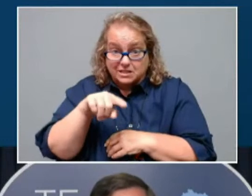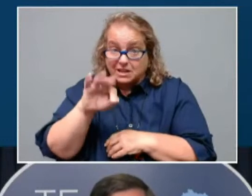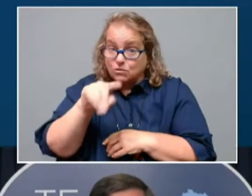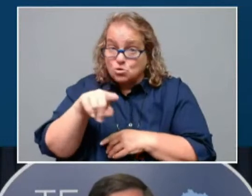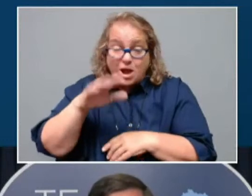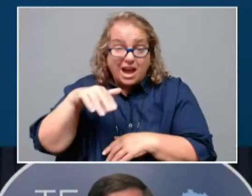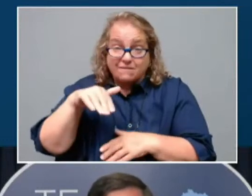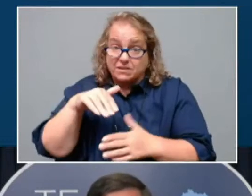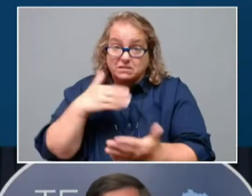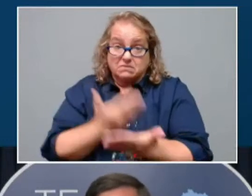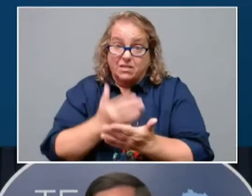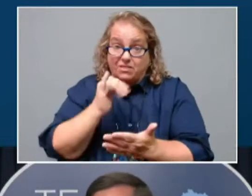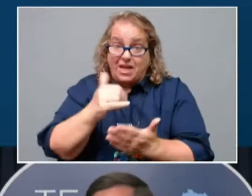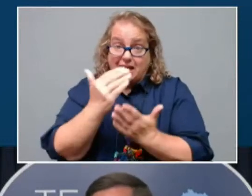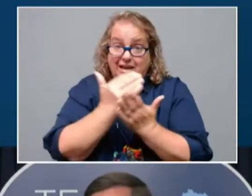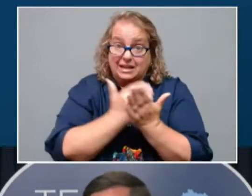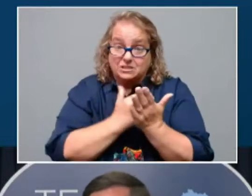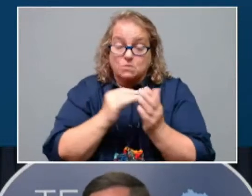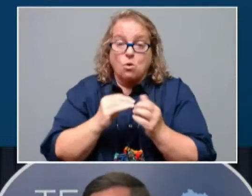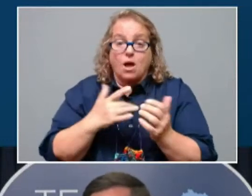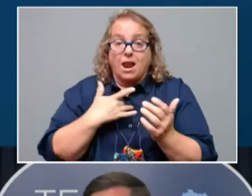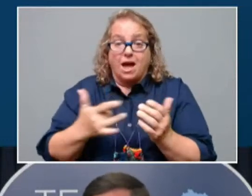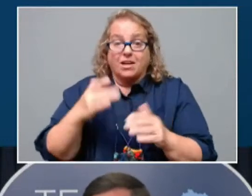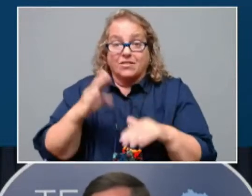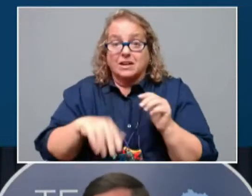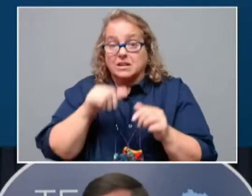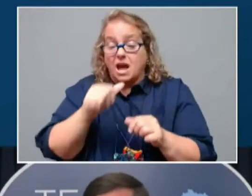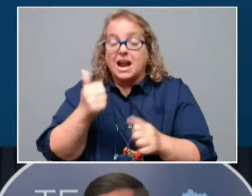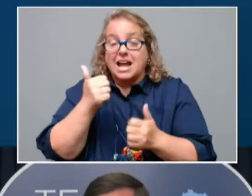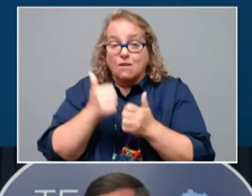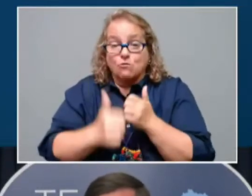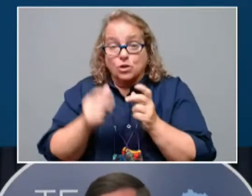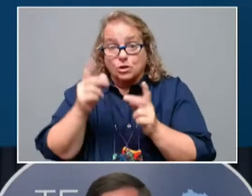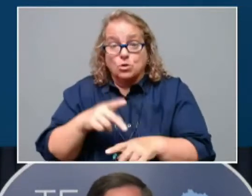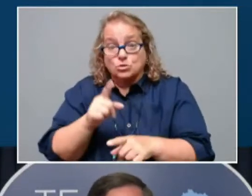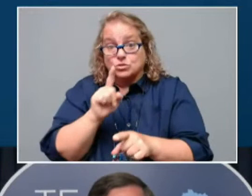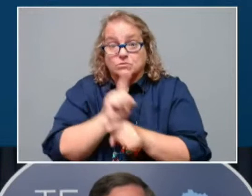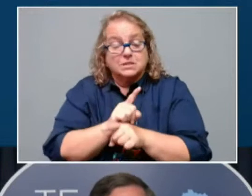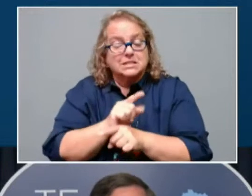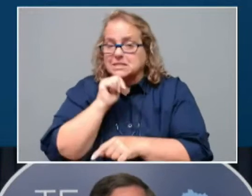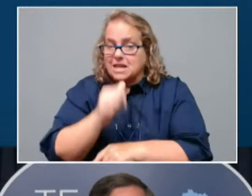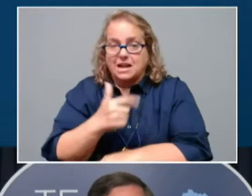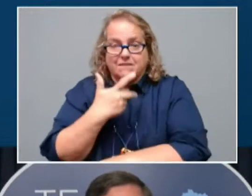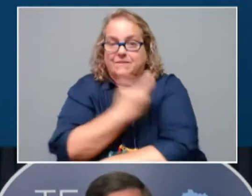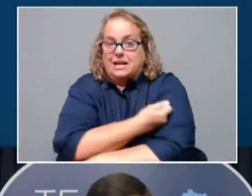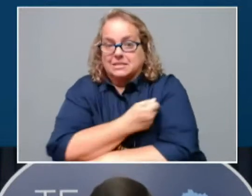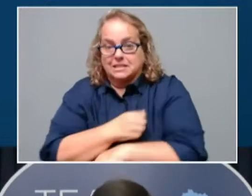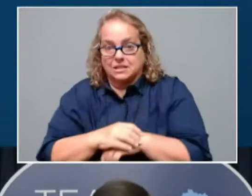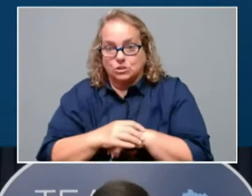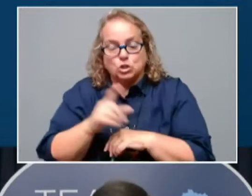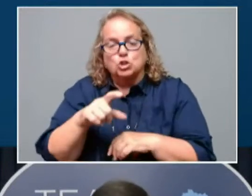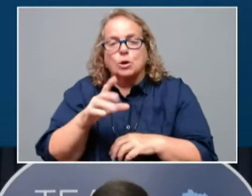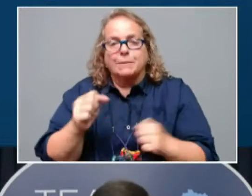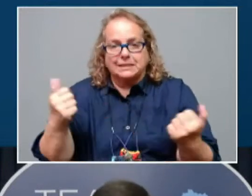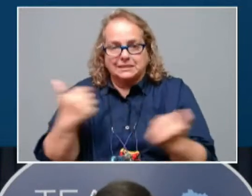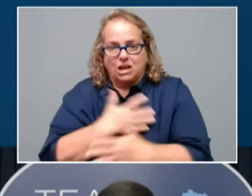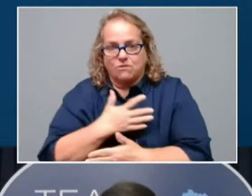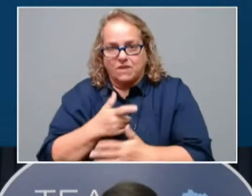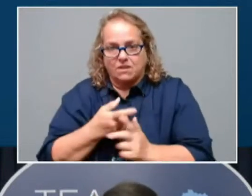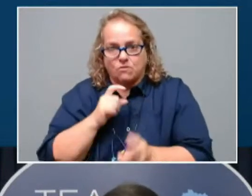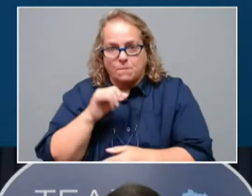more likely than not that every person you run into will not be vaccinated. That ought to be terrifying in the midst of the Delta